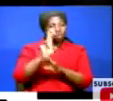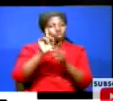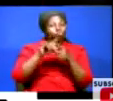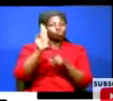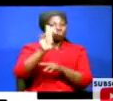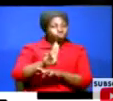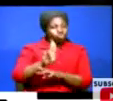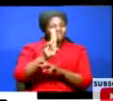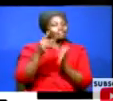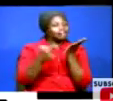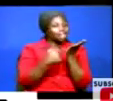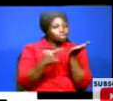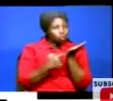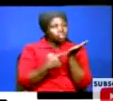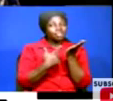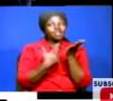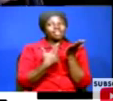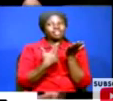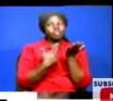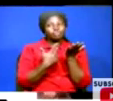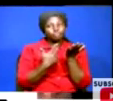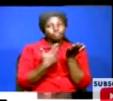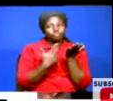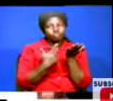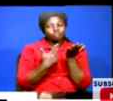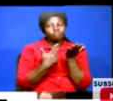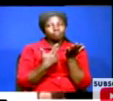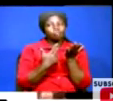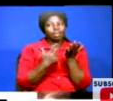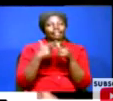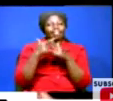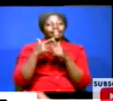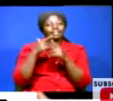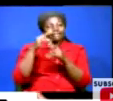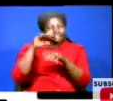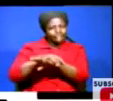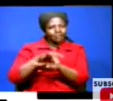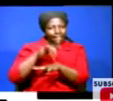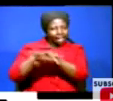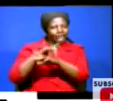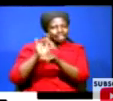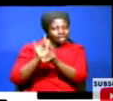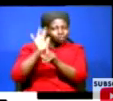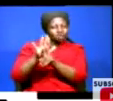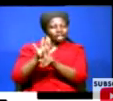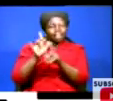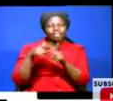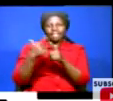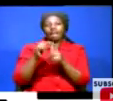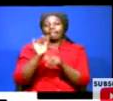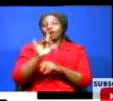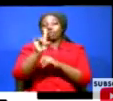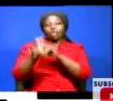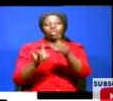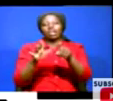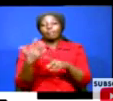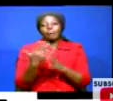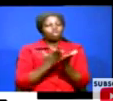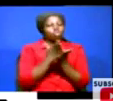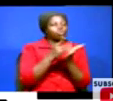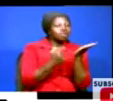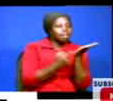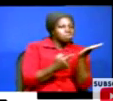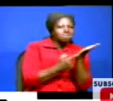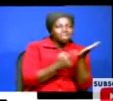of technology such that they get early exposure and then the question papers through technology they